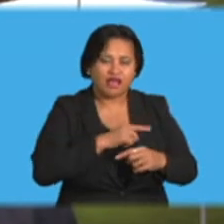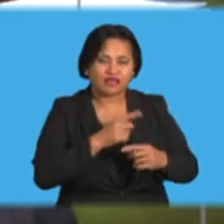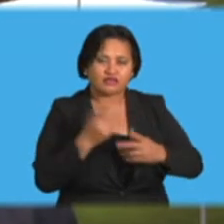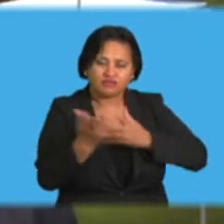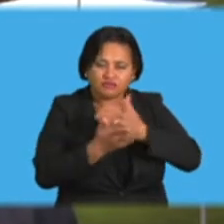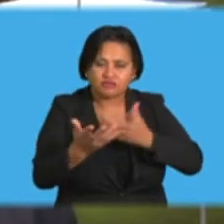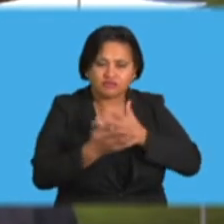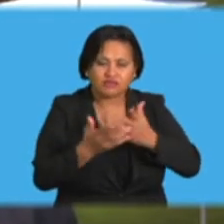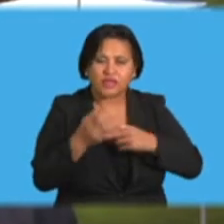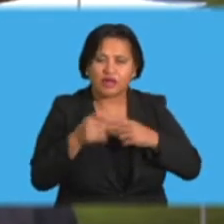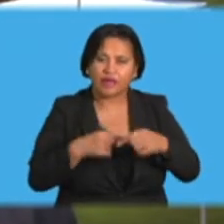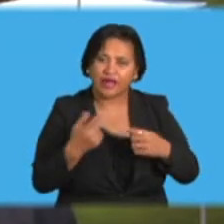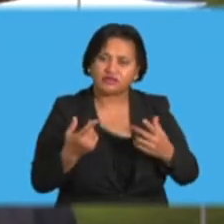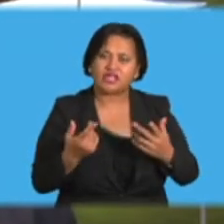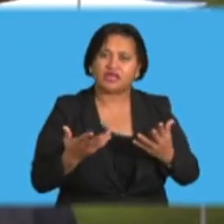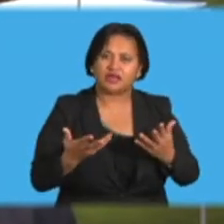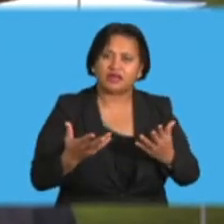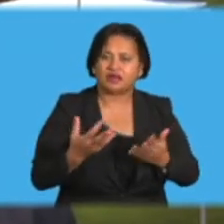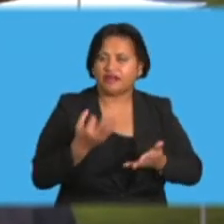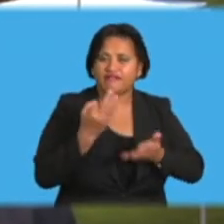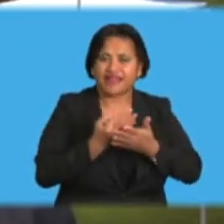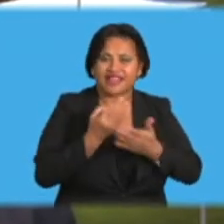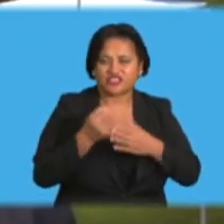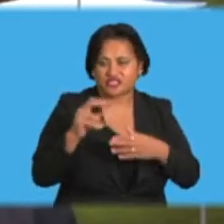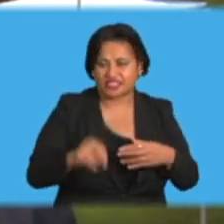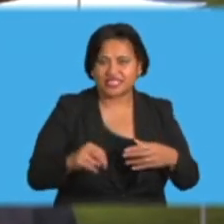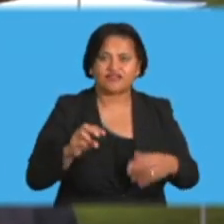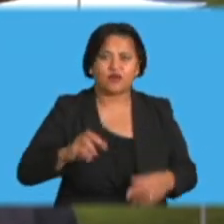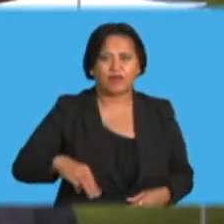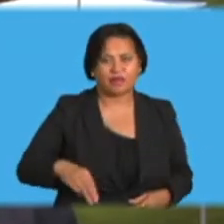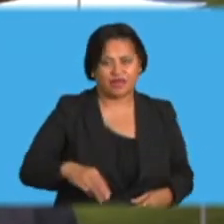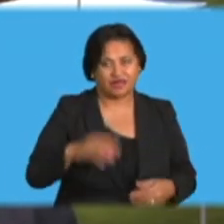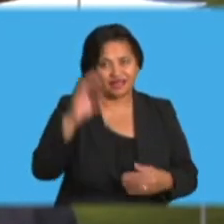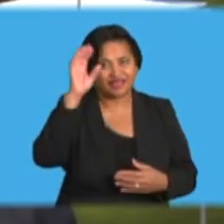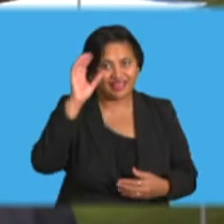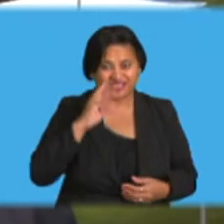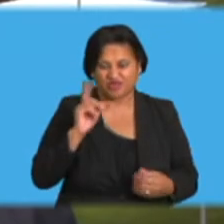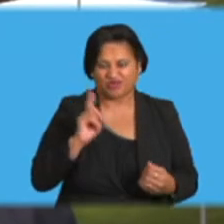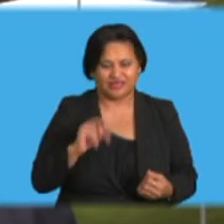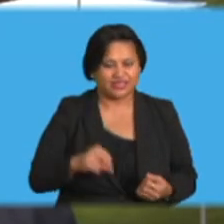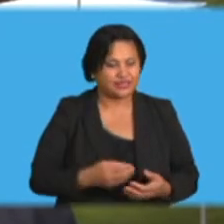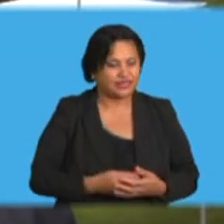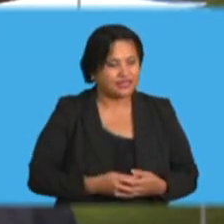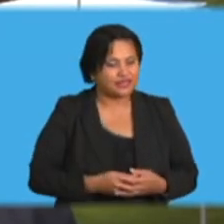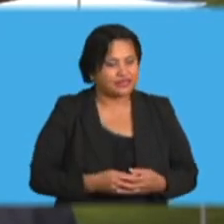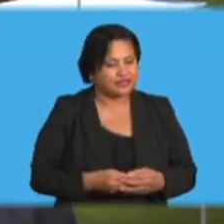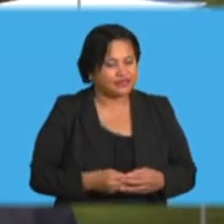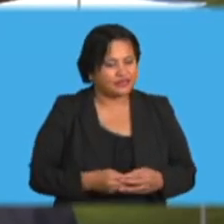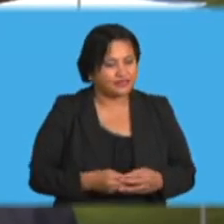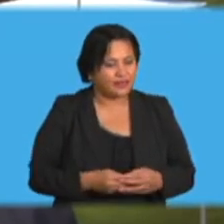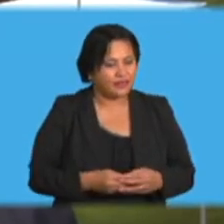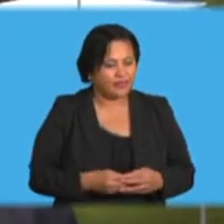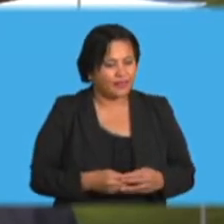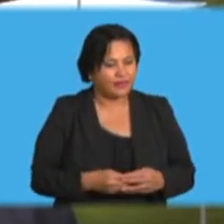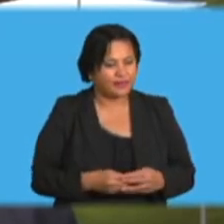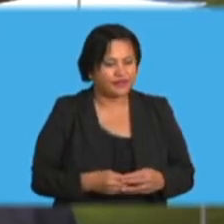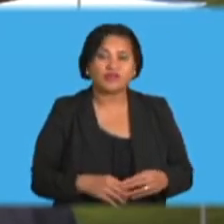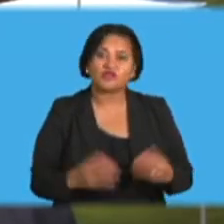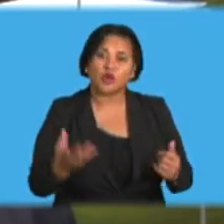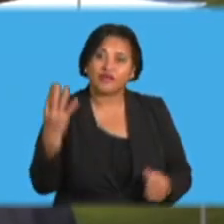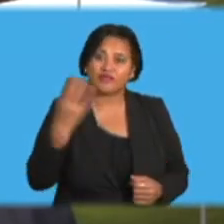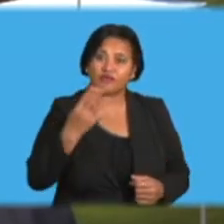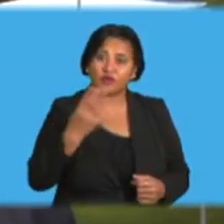and economical financial needs of member countries. Madam Speaker, as we normally do, the 14